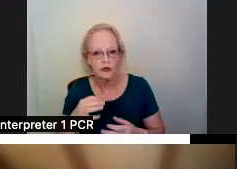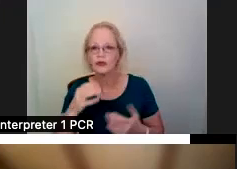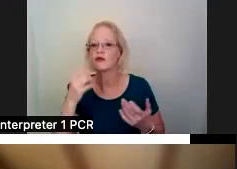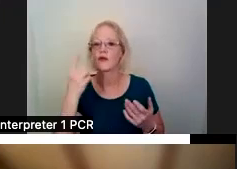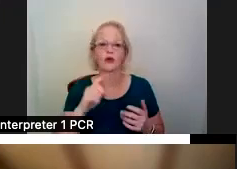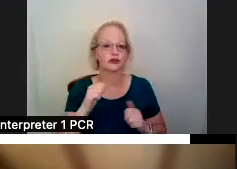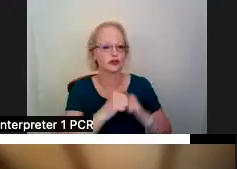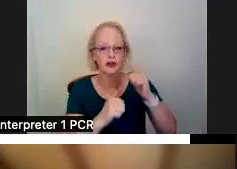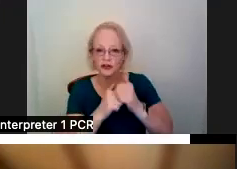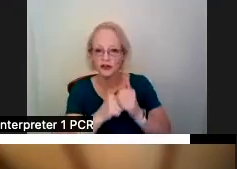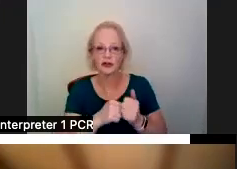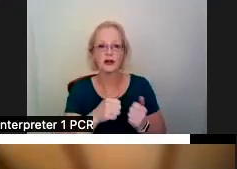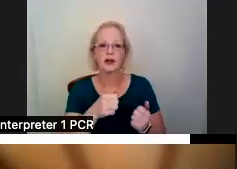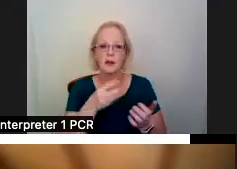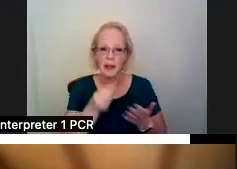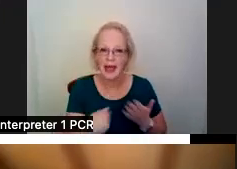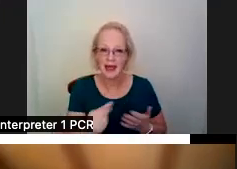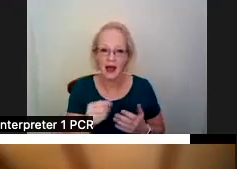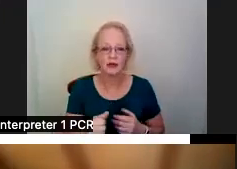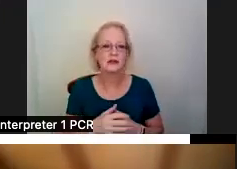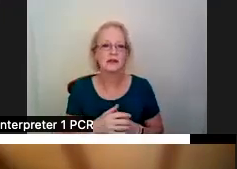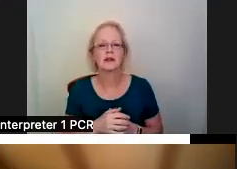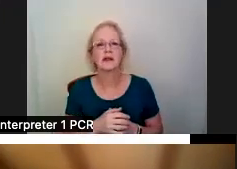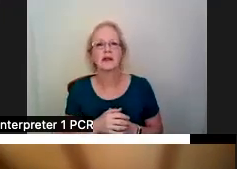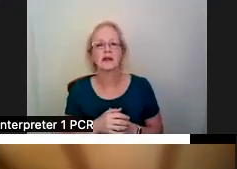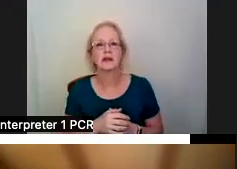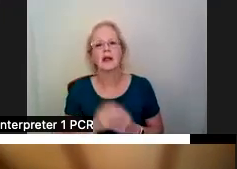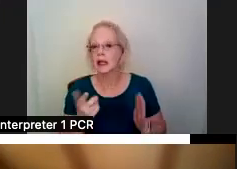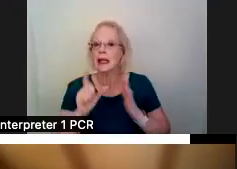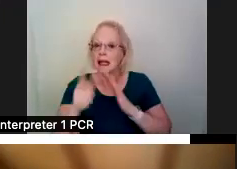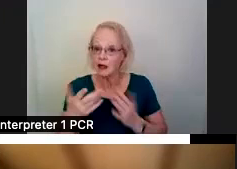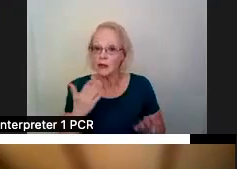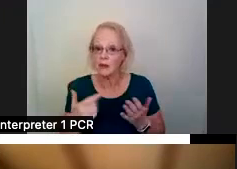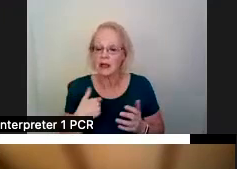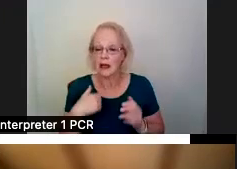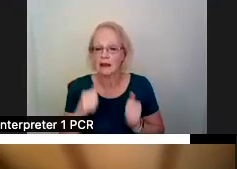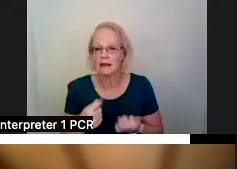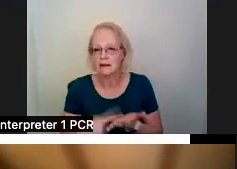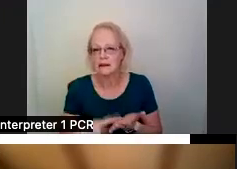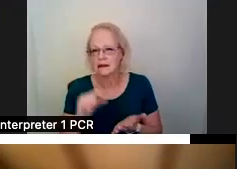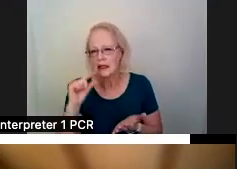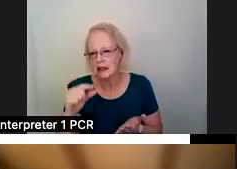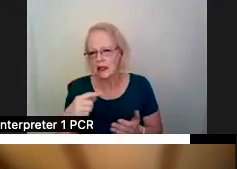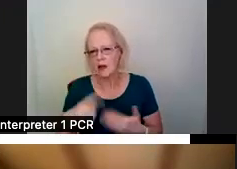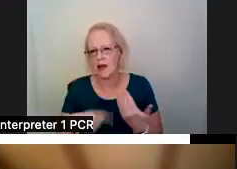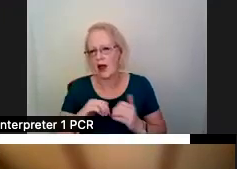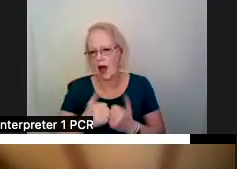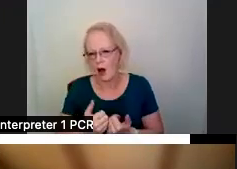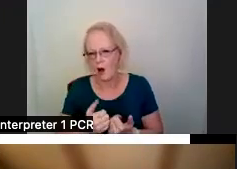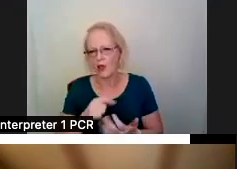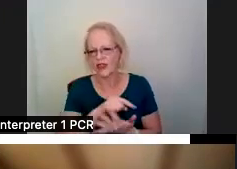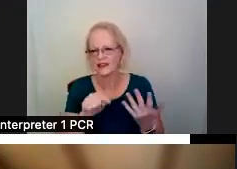payouts. Later, I may be able to discuss a little bit about how these different types